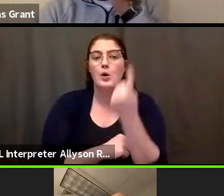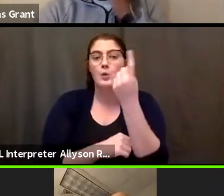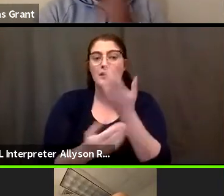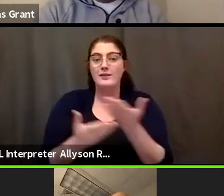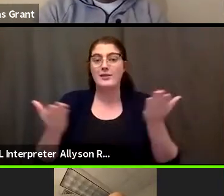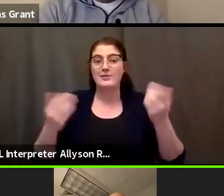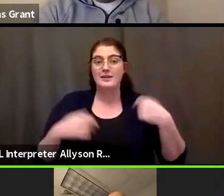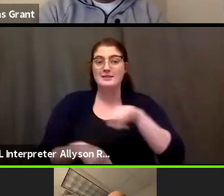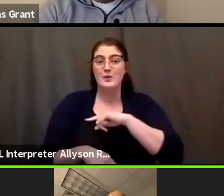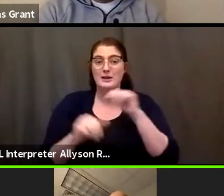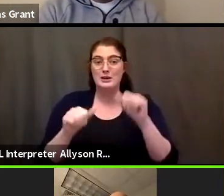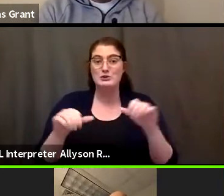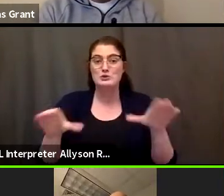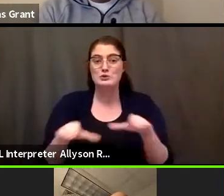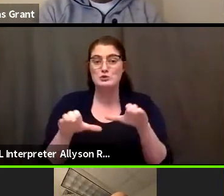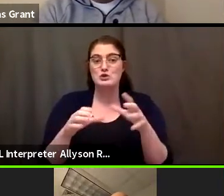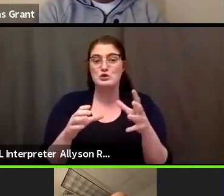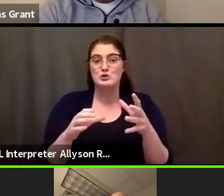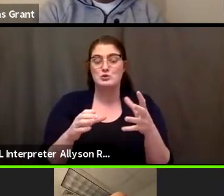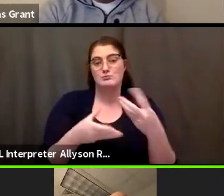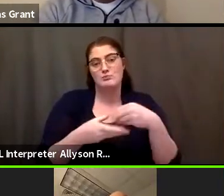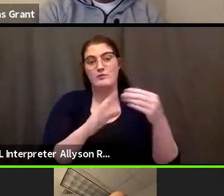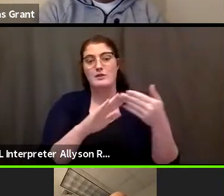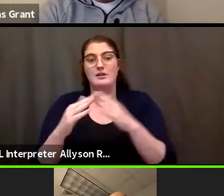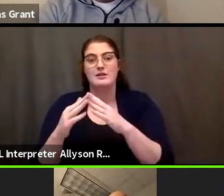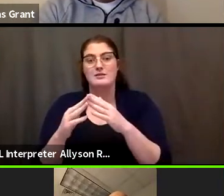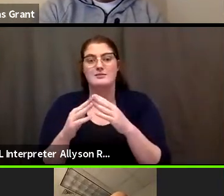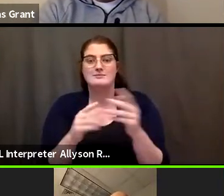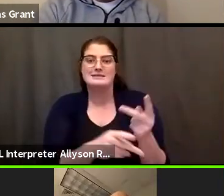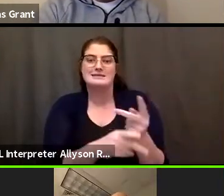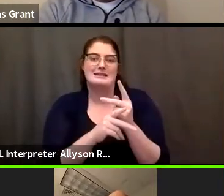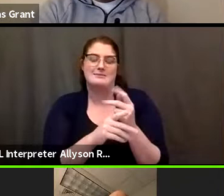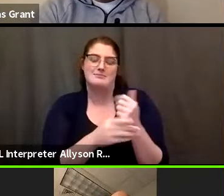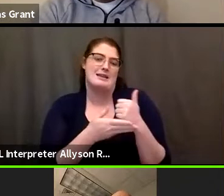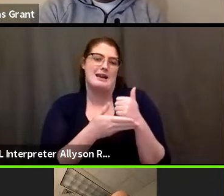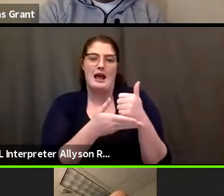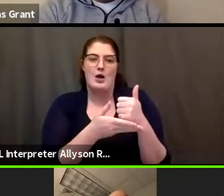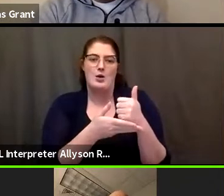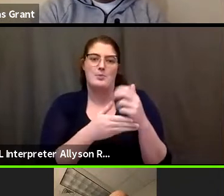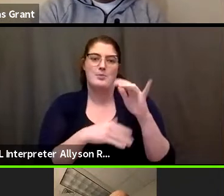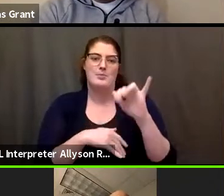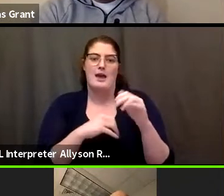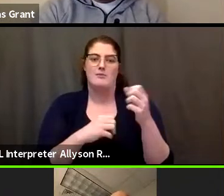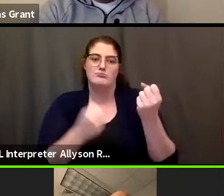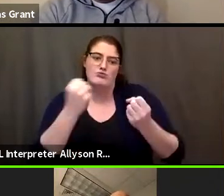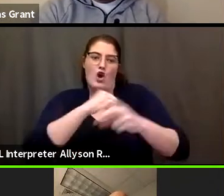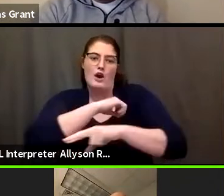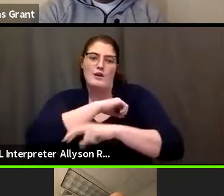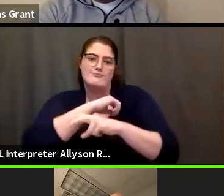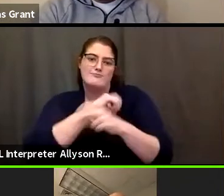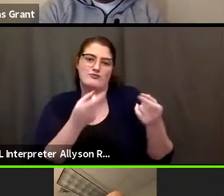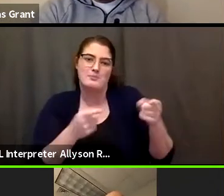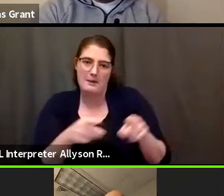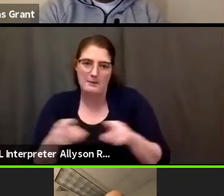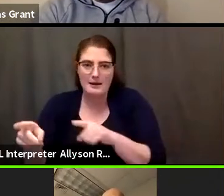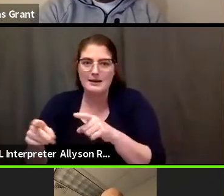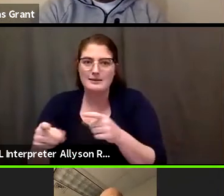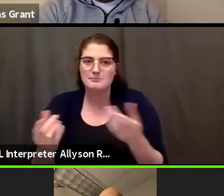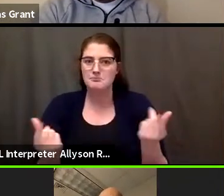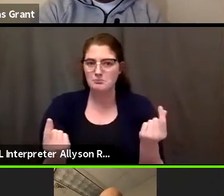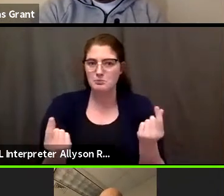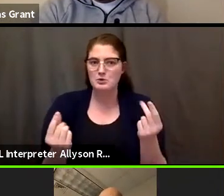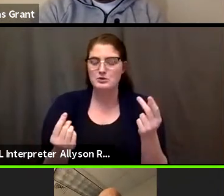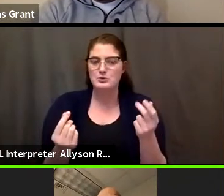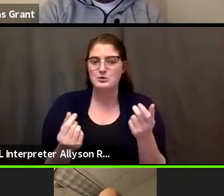do as a community to try and help those, the theft from autos from occurring is to advise our